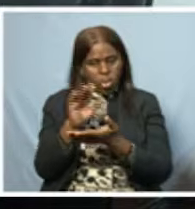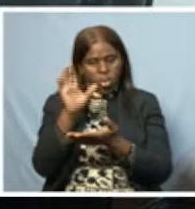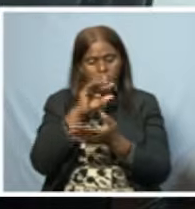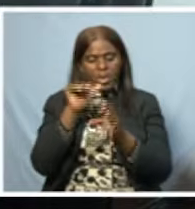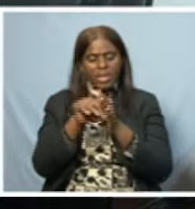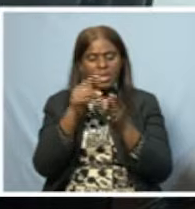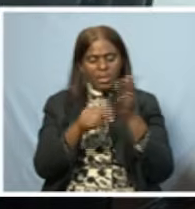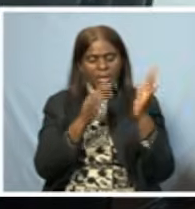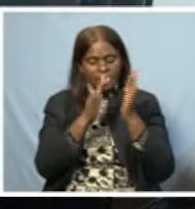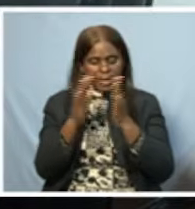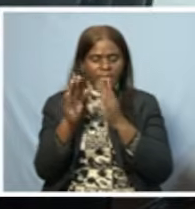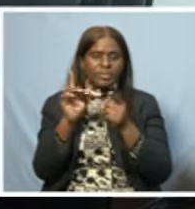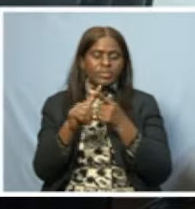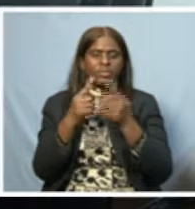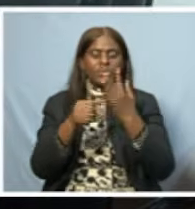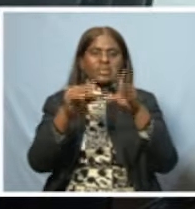not